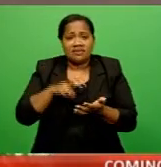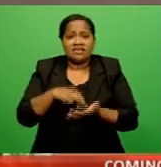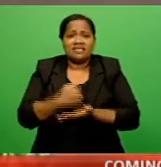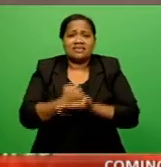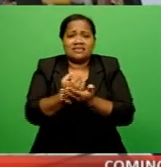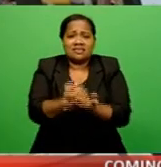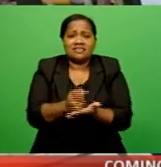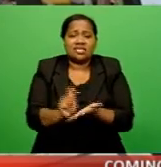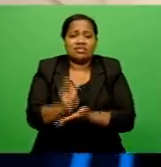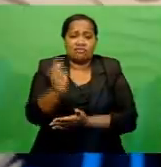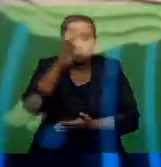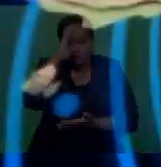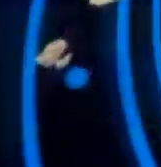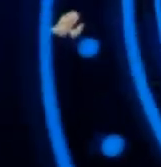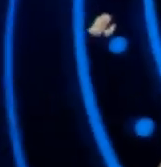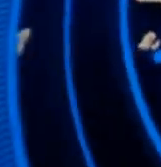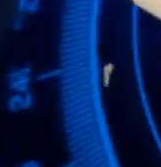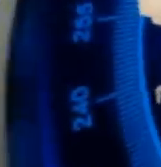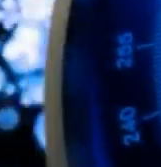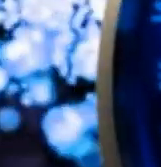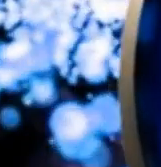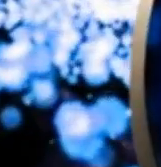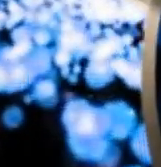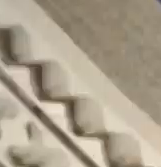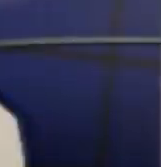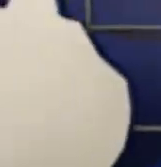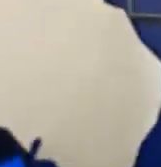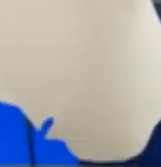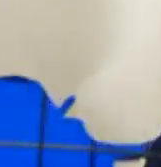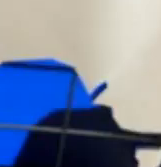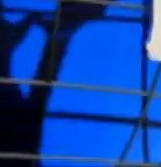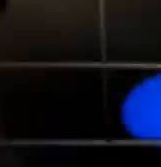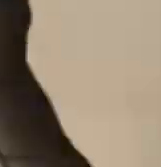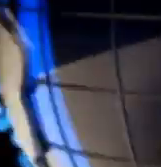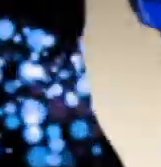National Register to assist tertiary students.